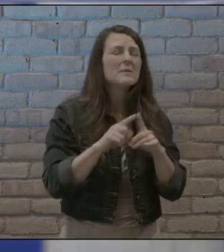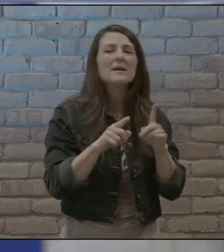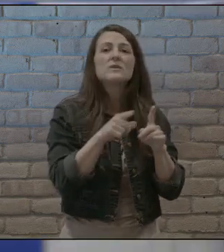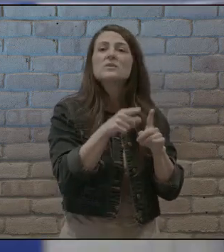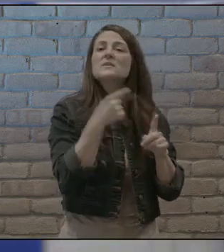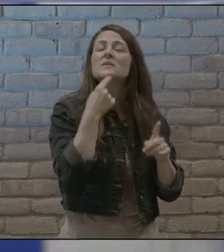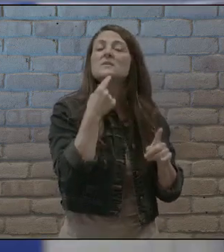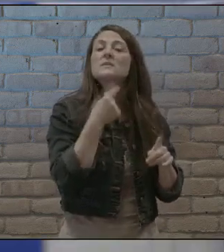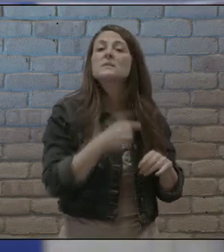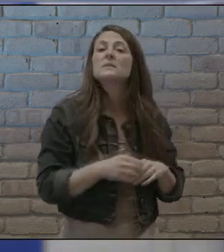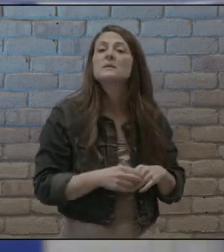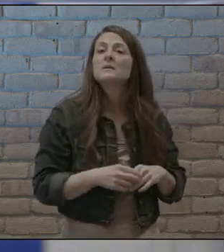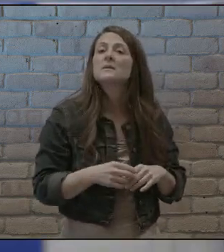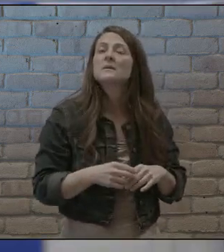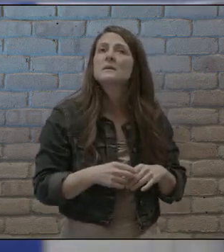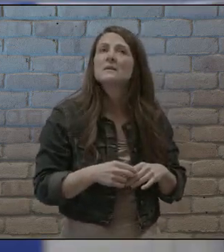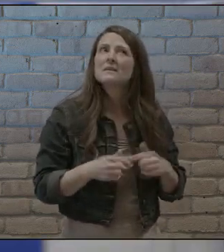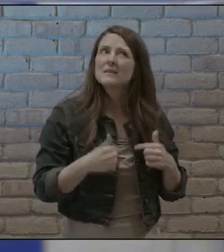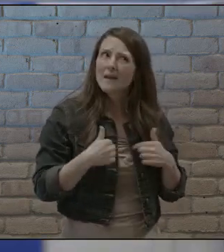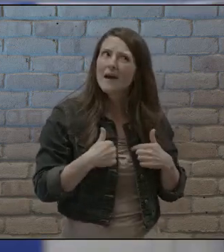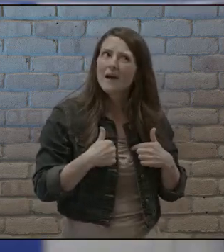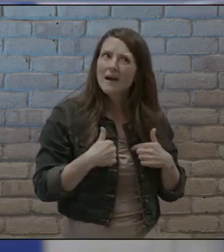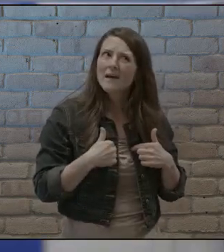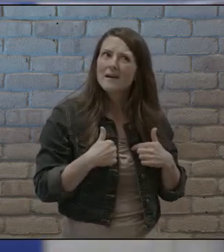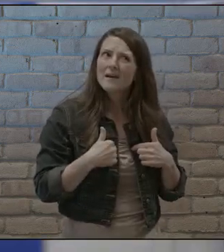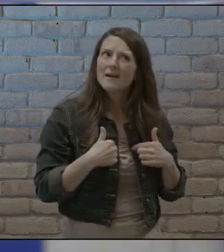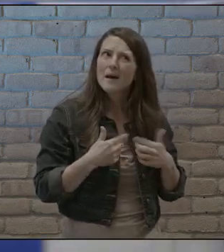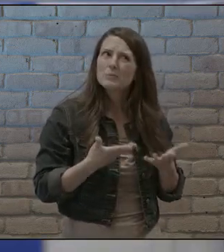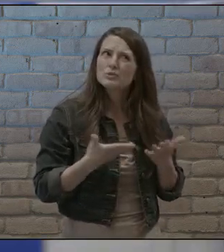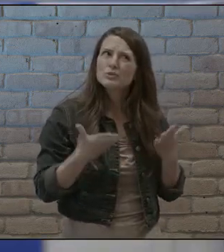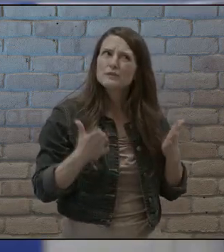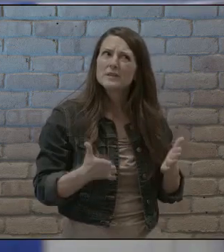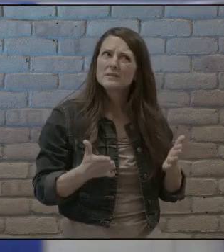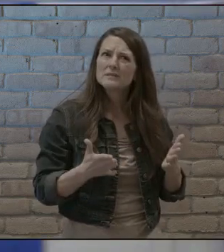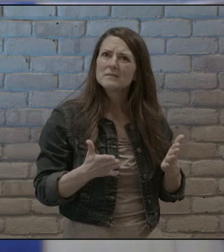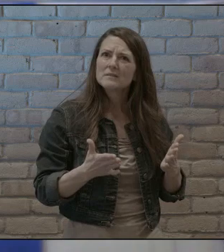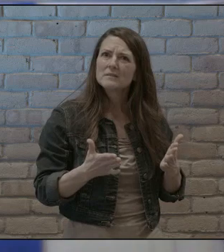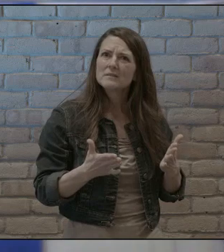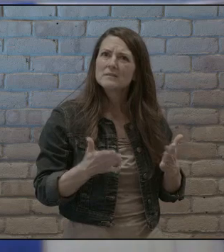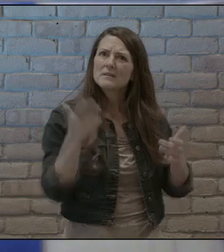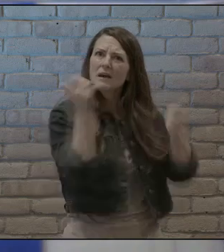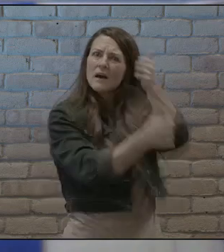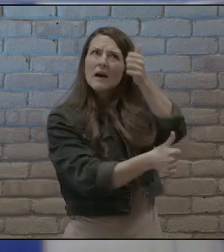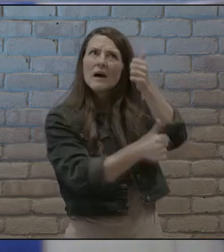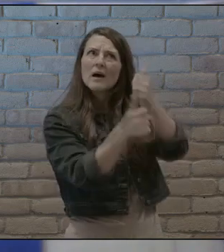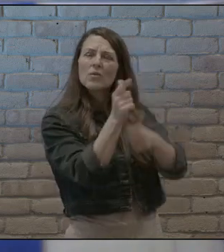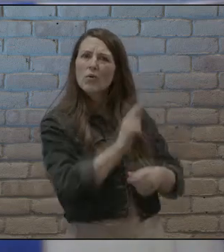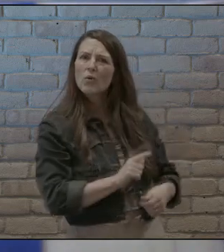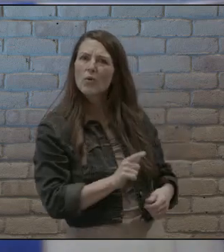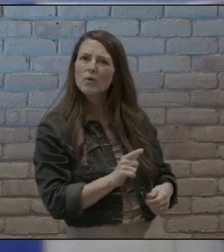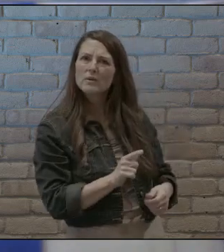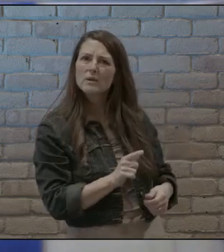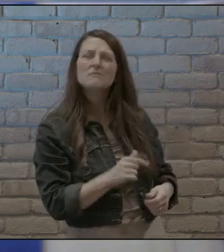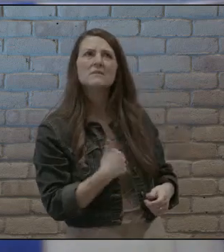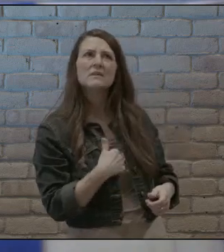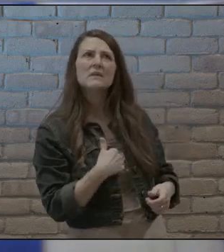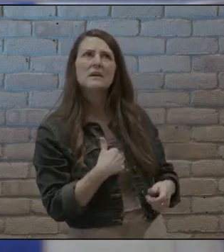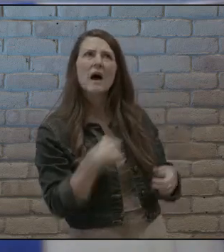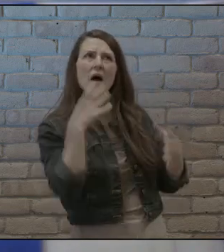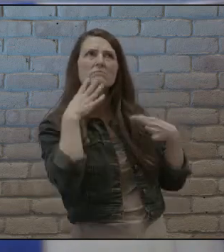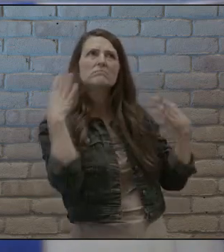says, "I am a servant of the Lord. I'm going to trust